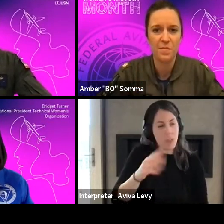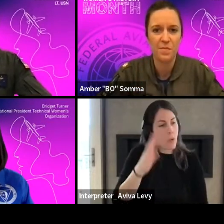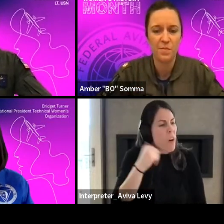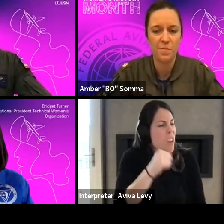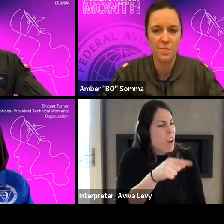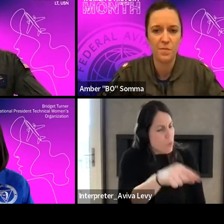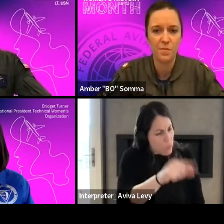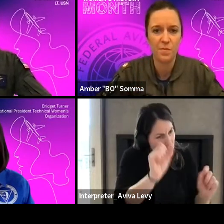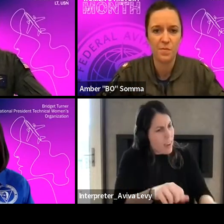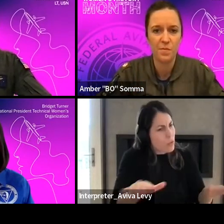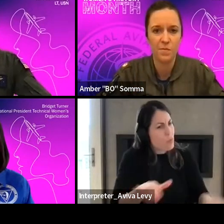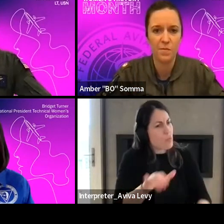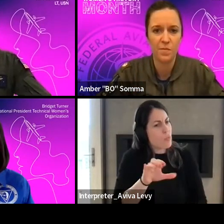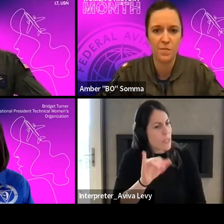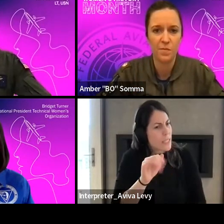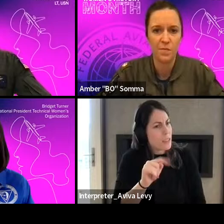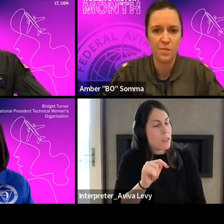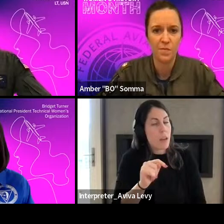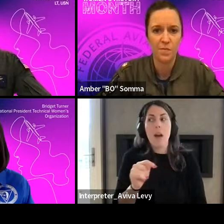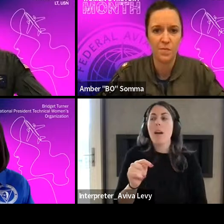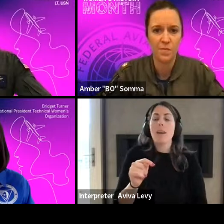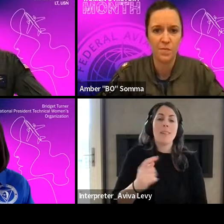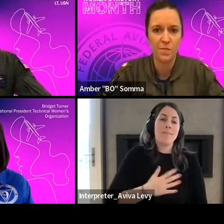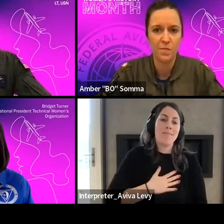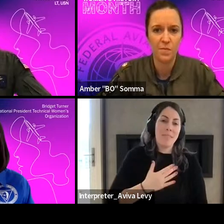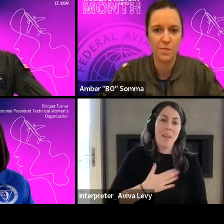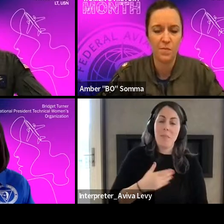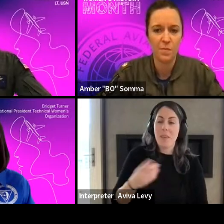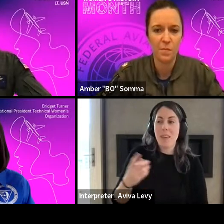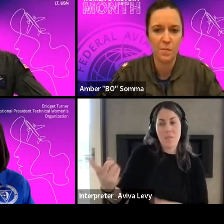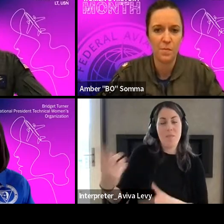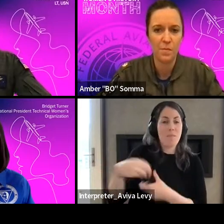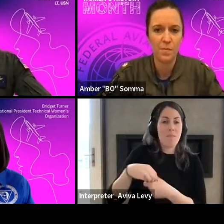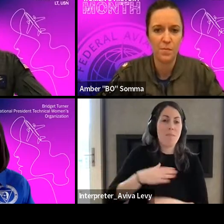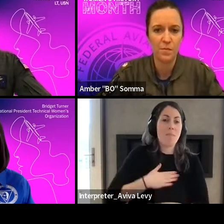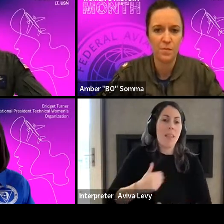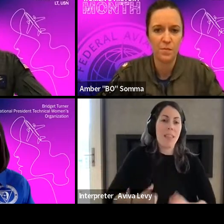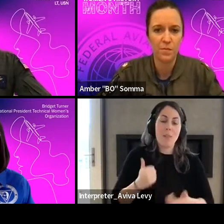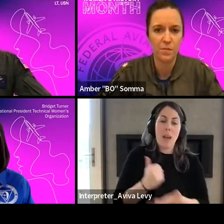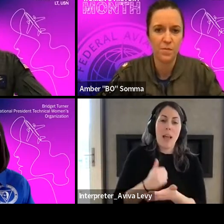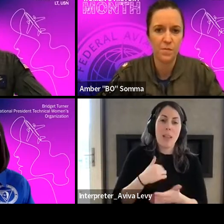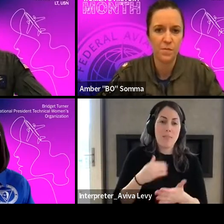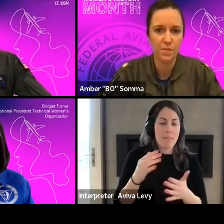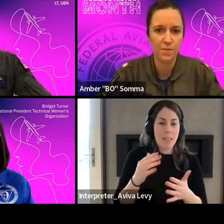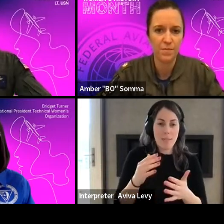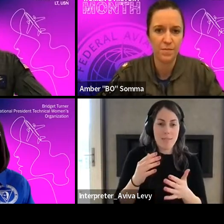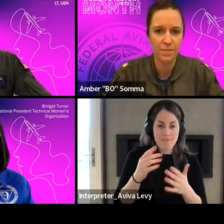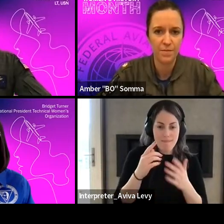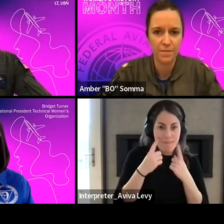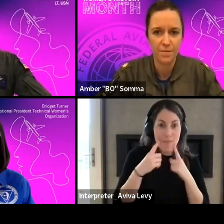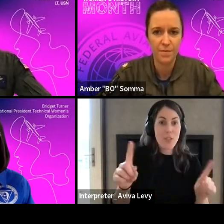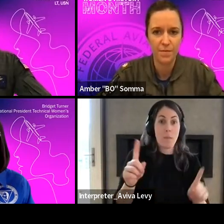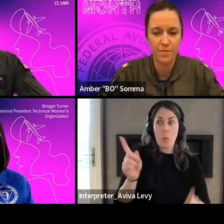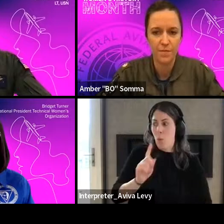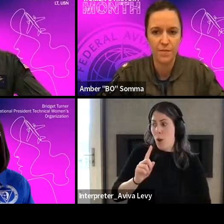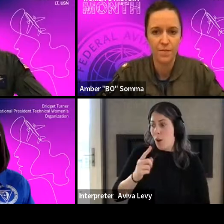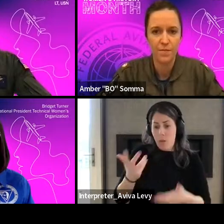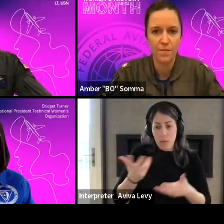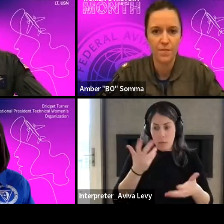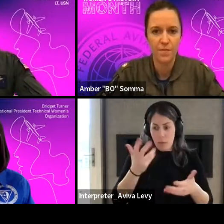Mm-hmm. And I'm so glad that I have him in my life and that and I have that support, because I don't know where I'd be if I